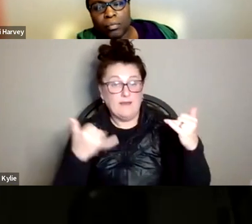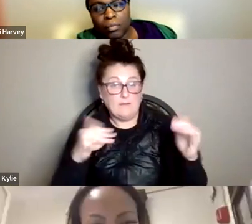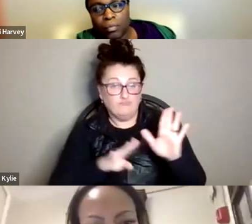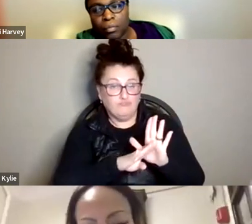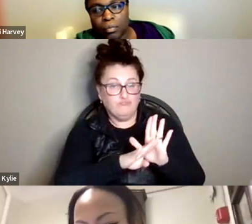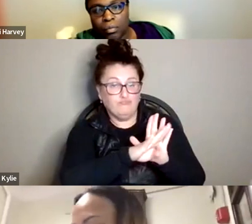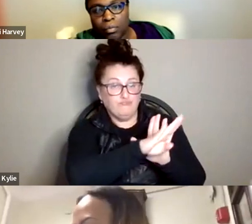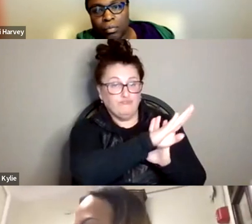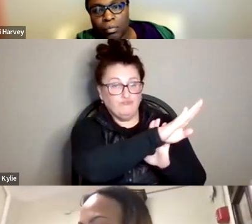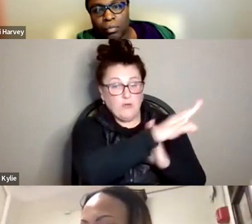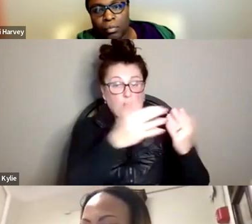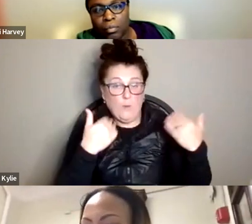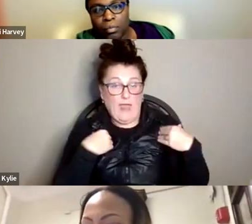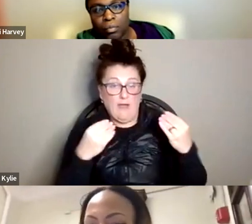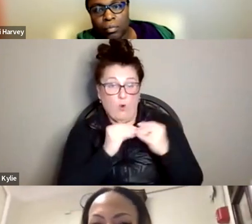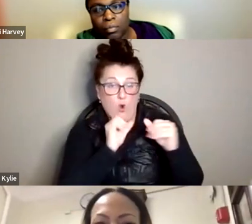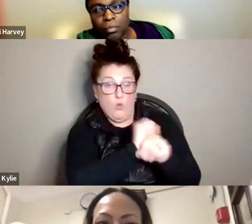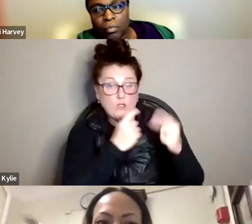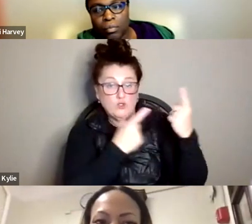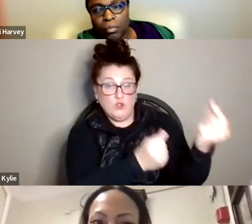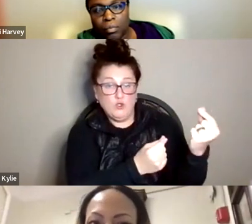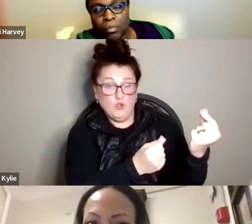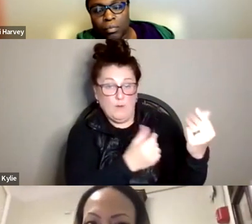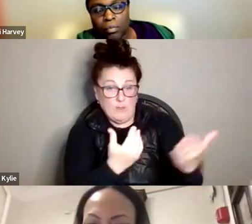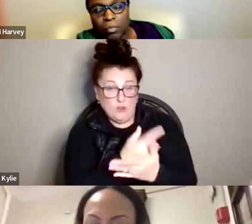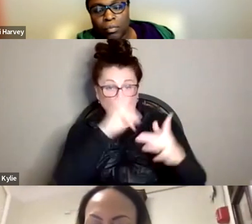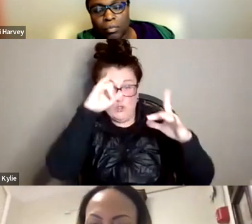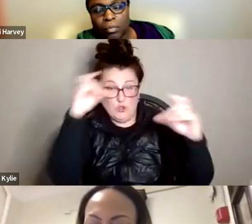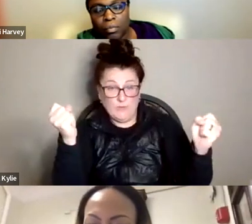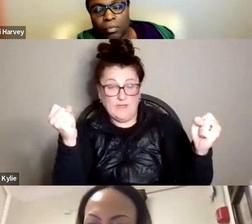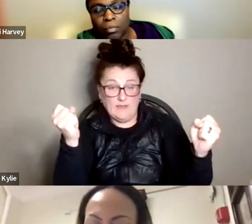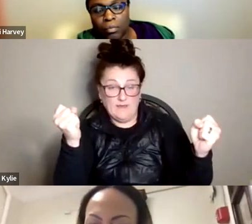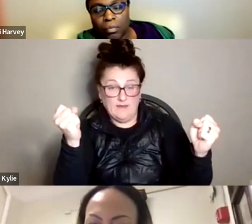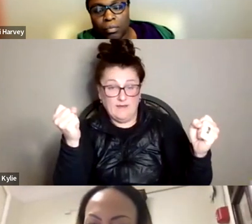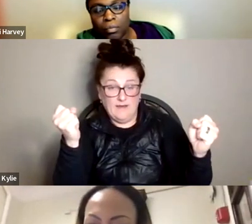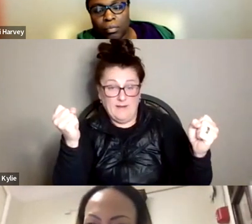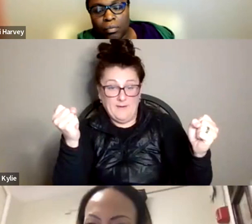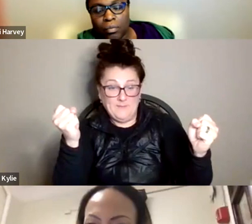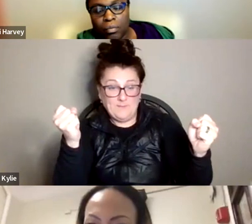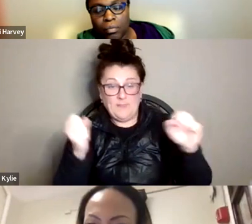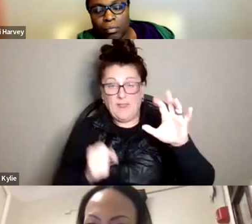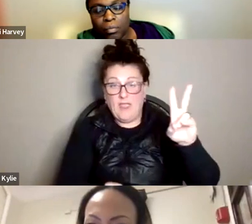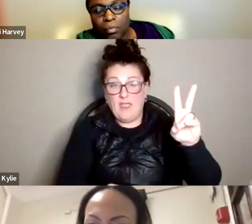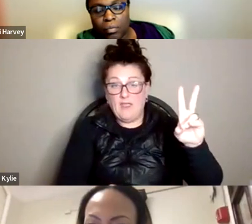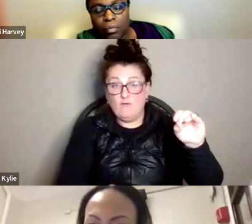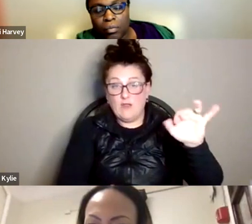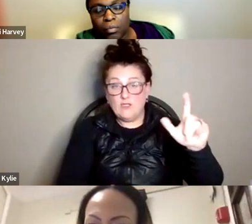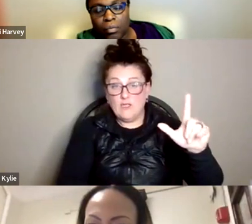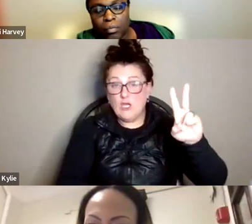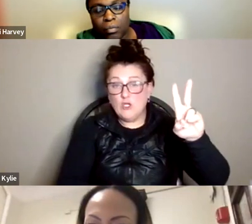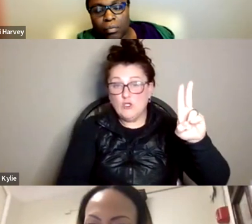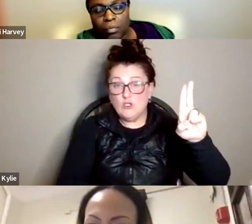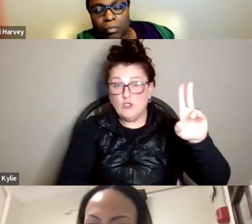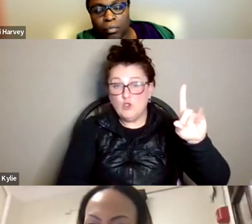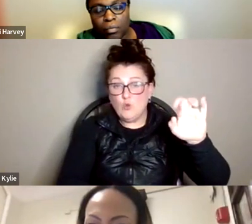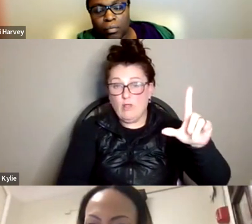a ways to go, but that superintendent has to understand that's coming in, that vocational or dual education at Madison